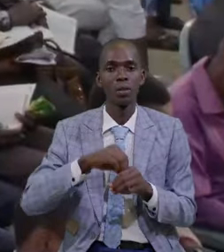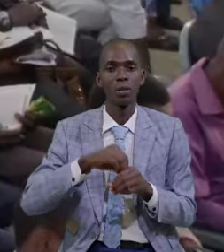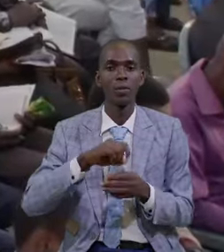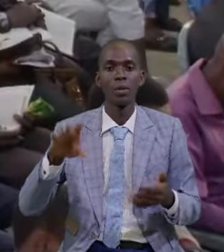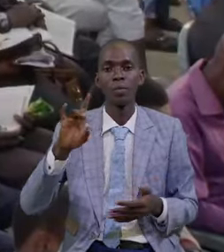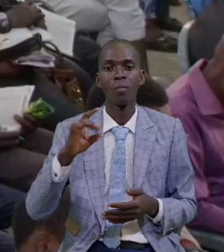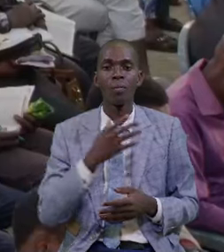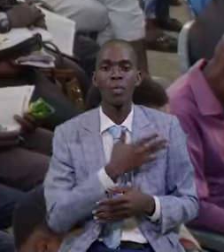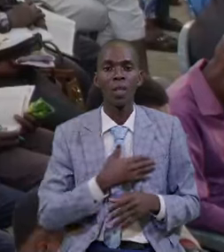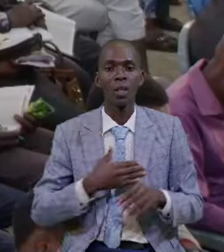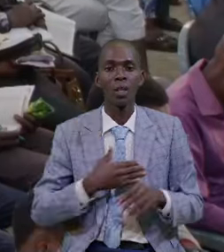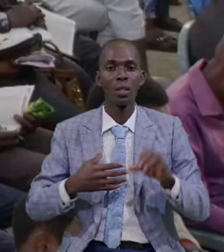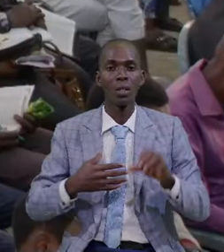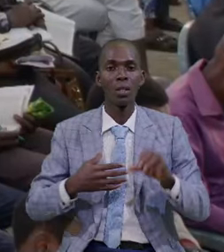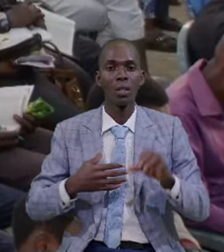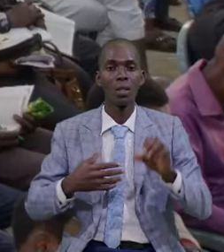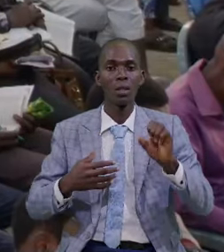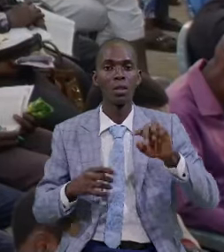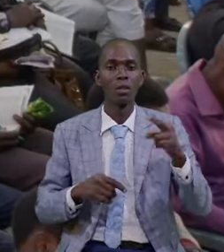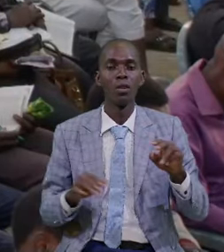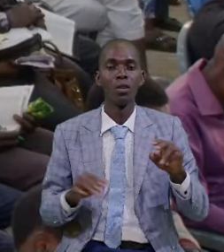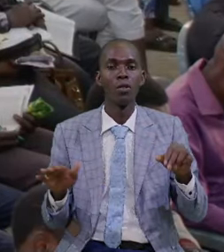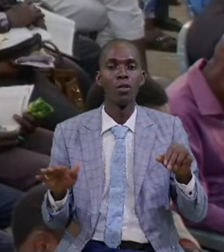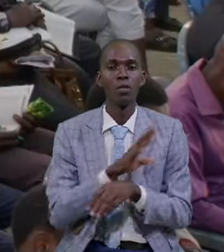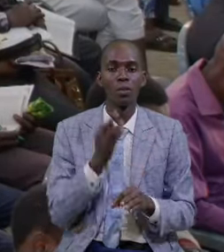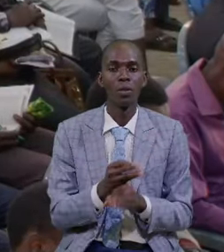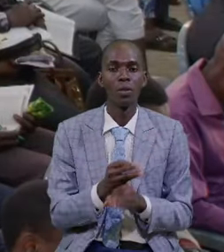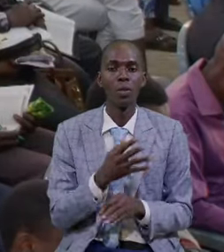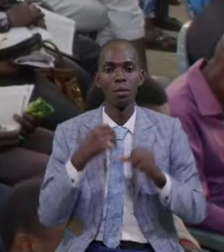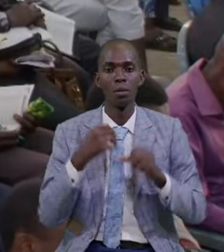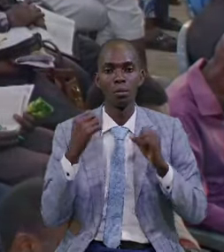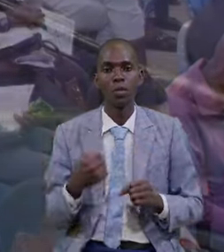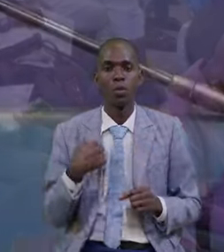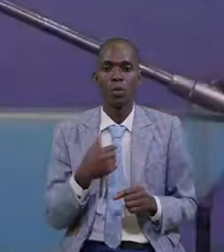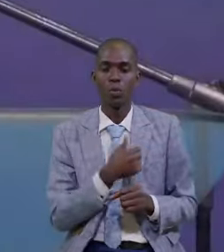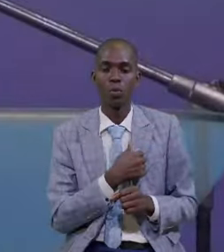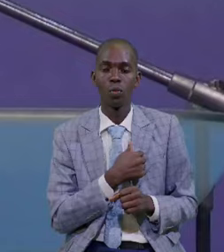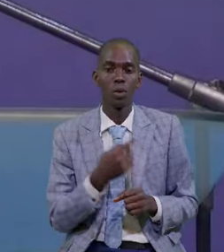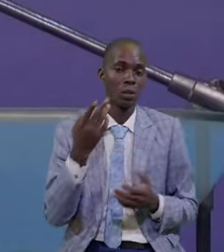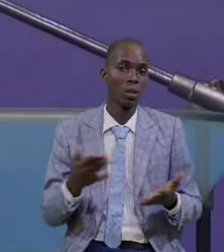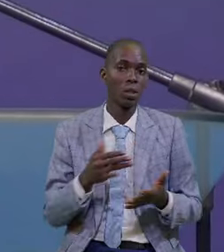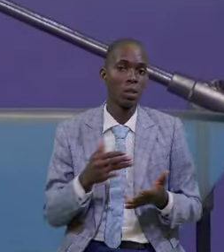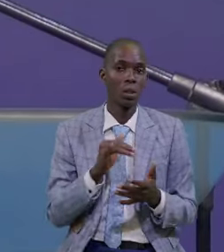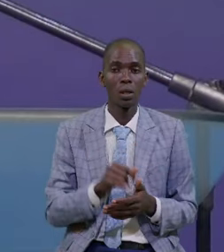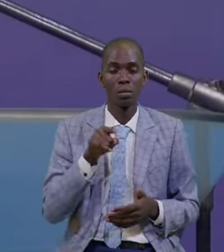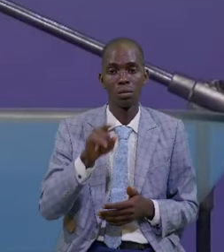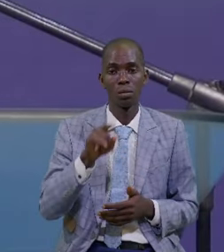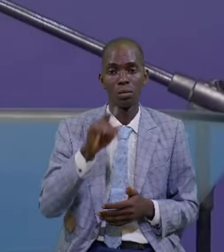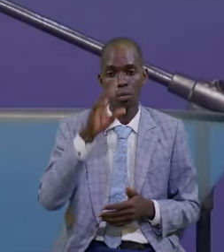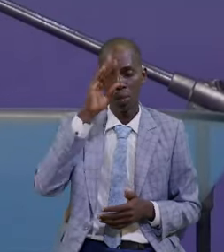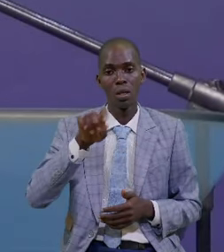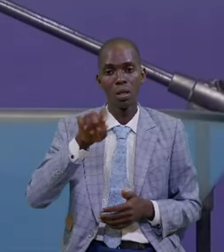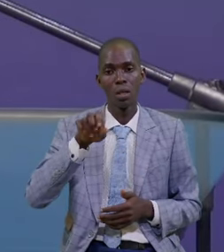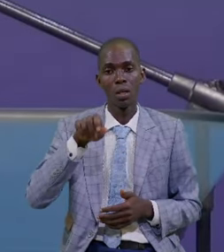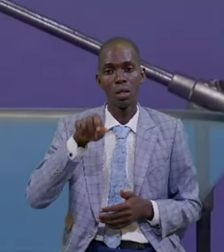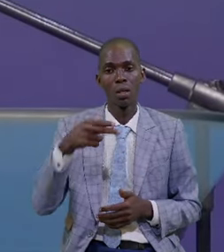Stephen, full of faith and power. We've been told before he was full of faith, he had the Holy Ghost. The Holy Ghost